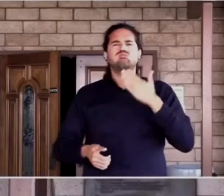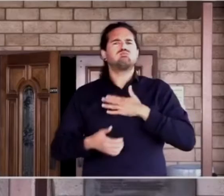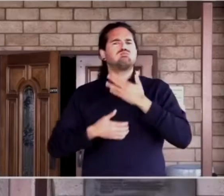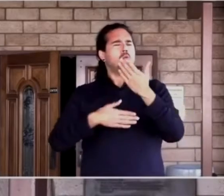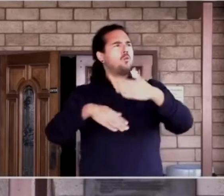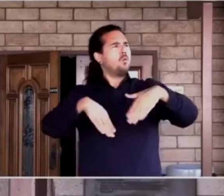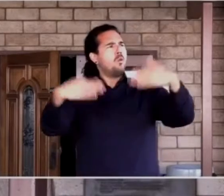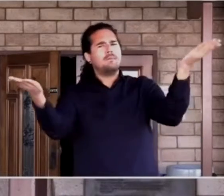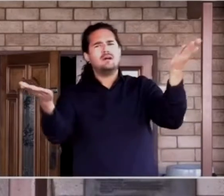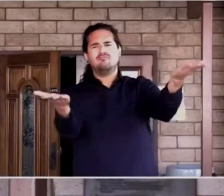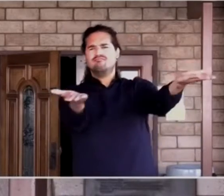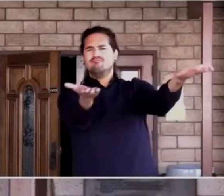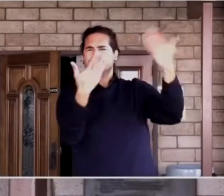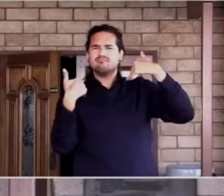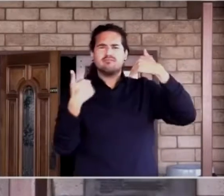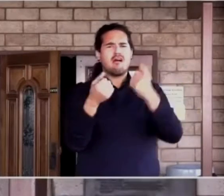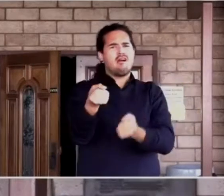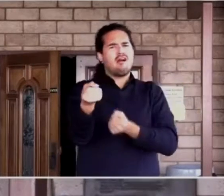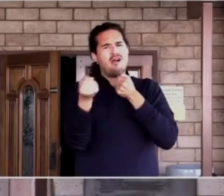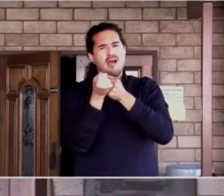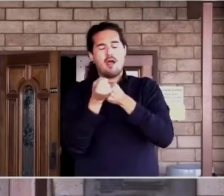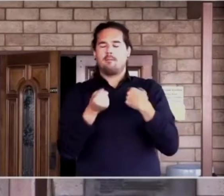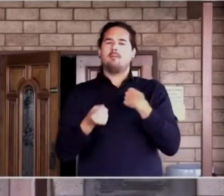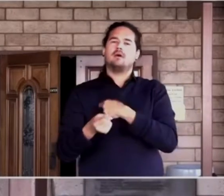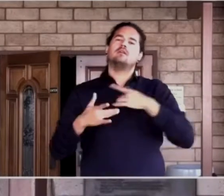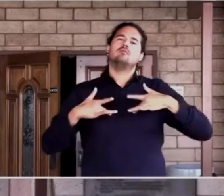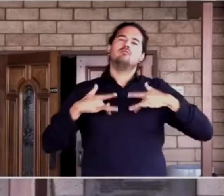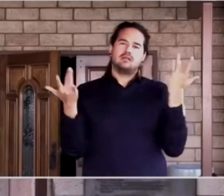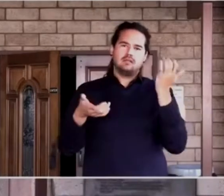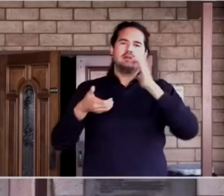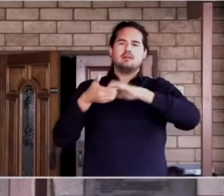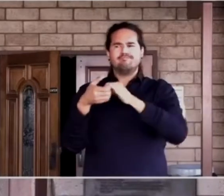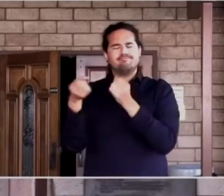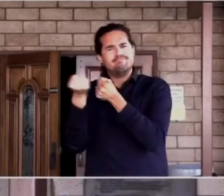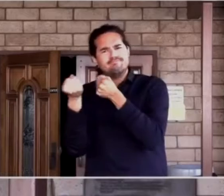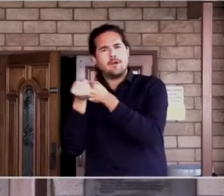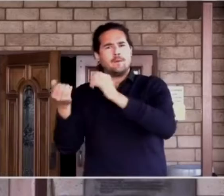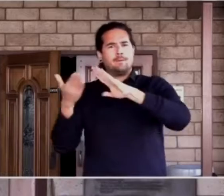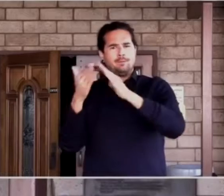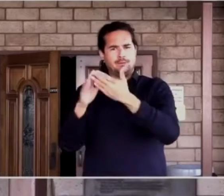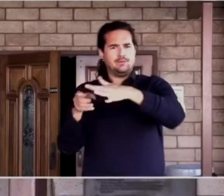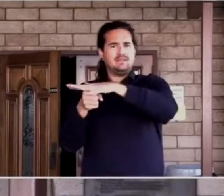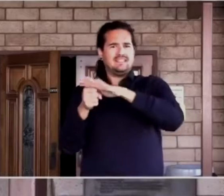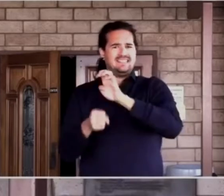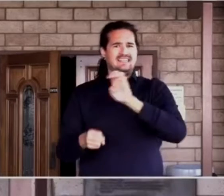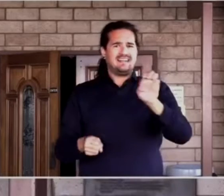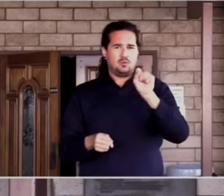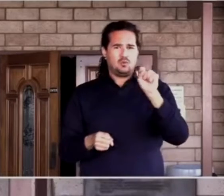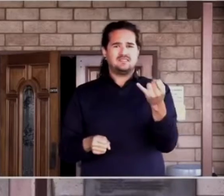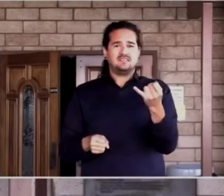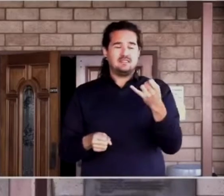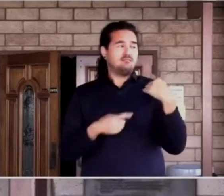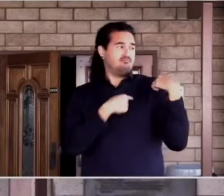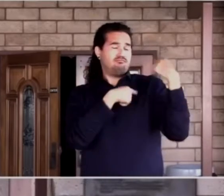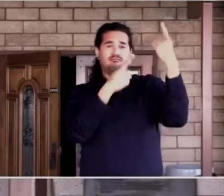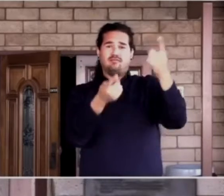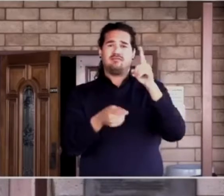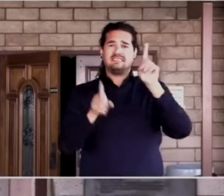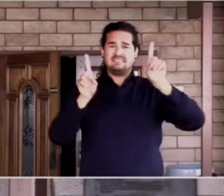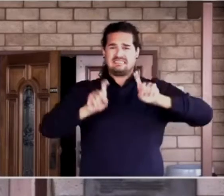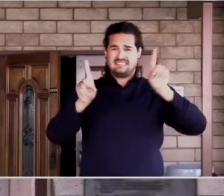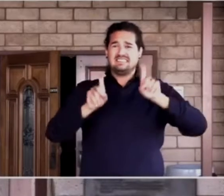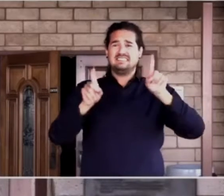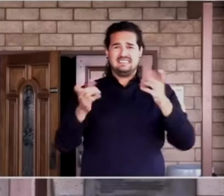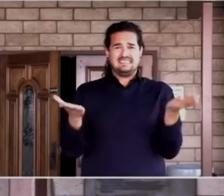unparalleled. The county has been so grateful to partner with them on COVID testing for the last many months, and now to expand to include